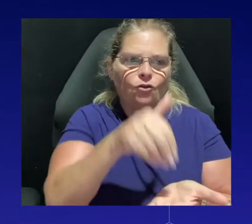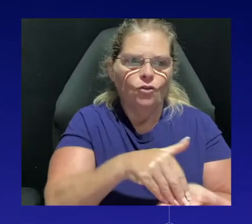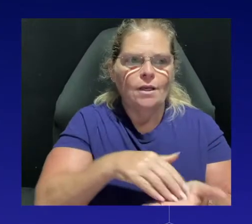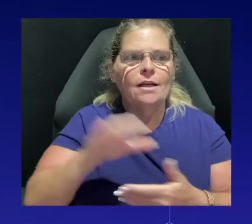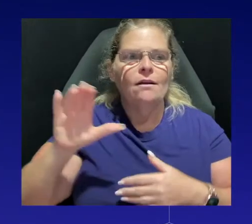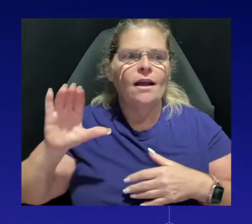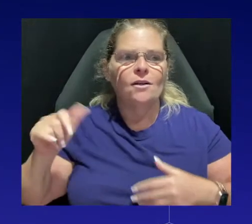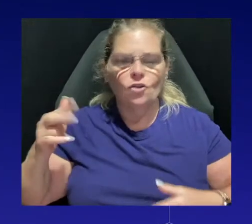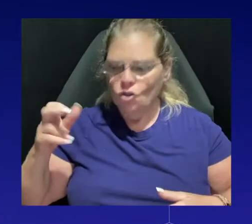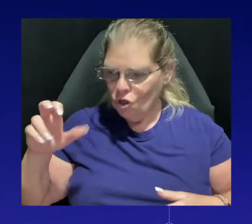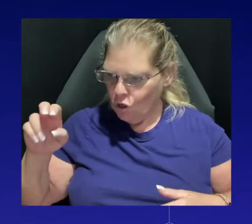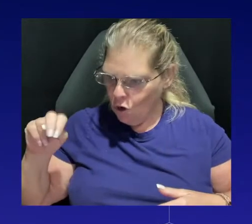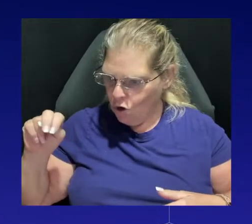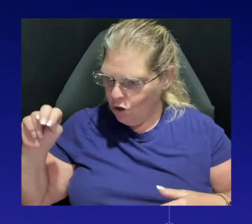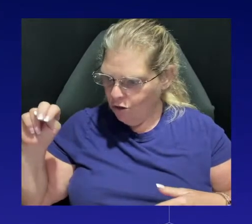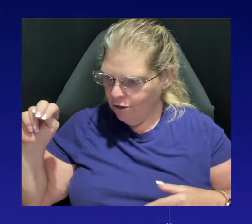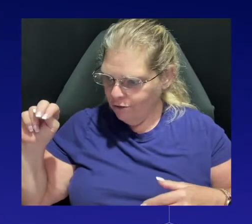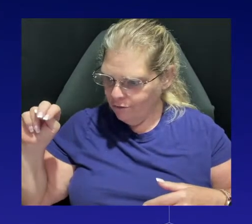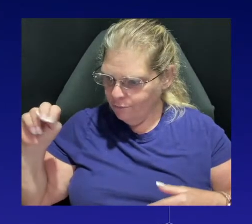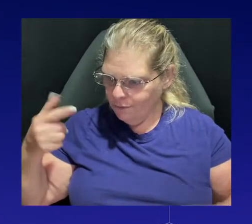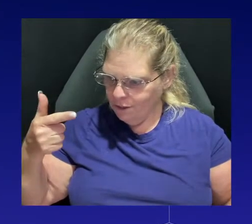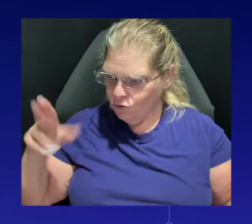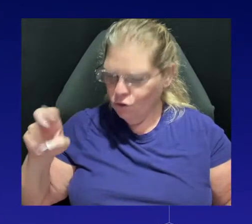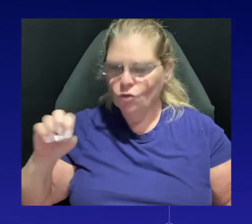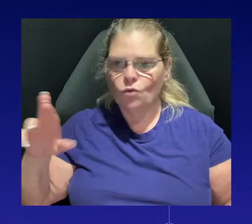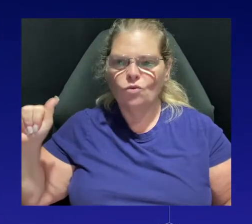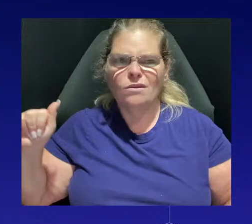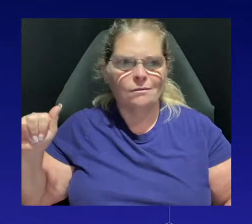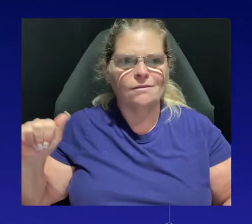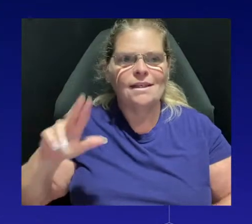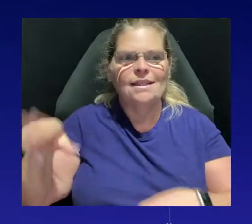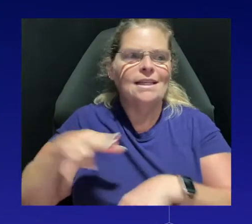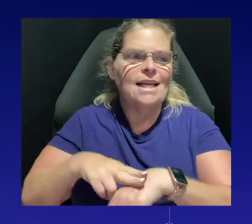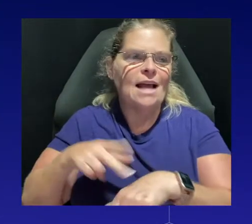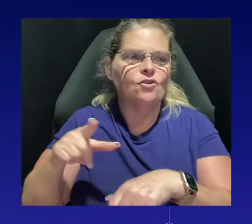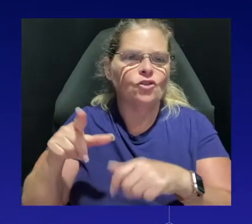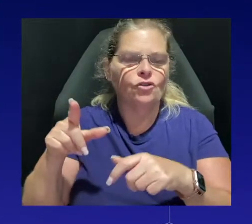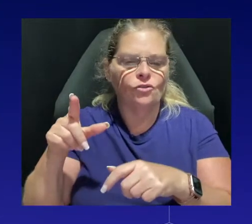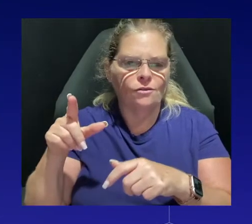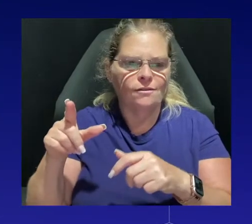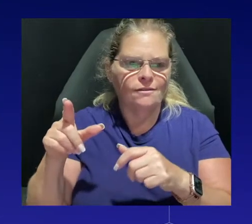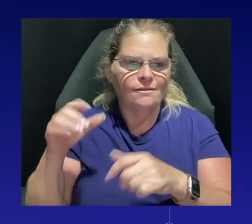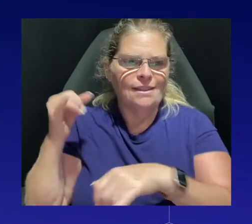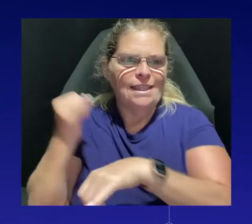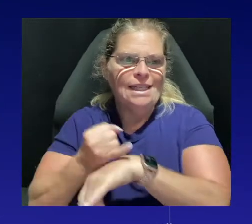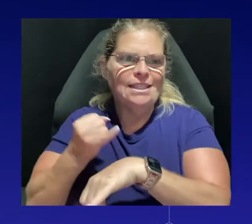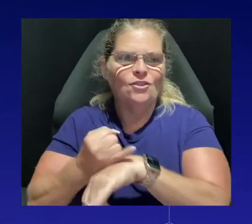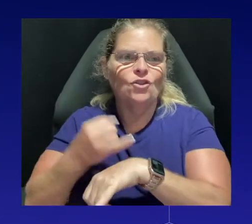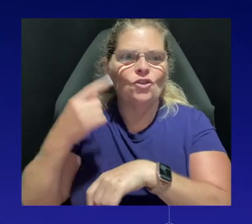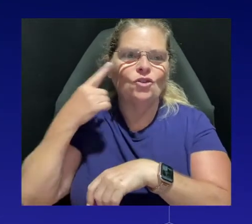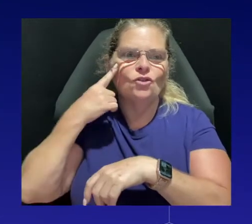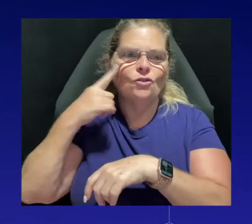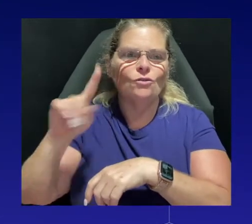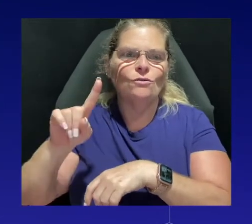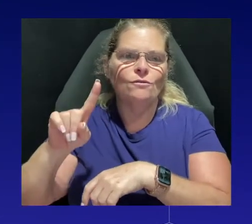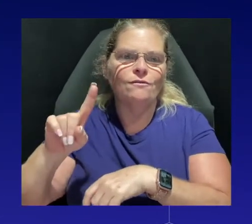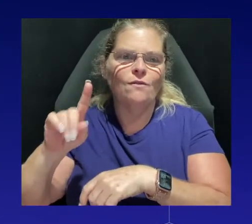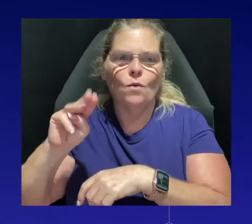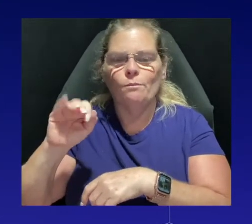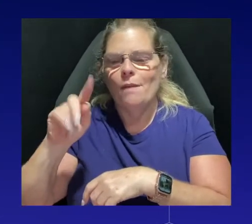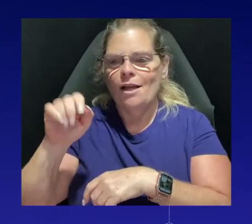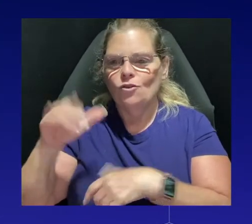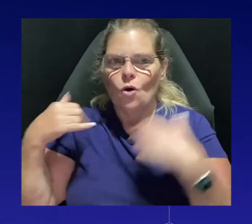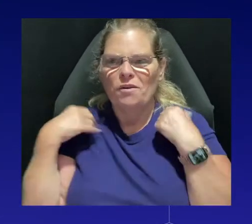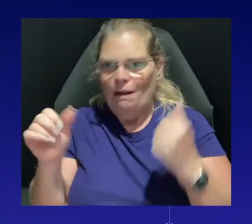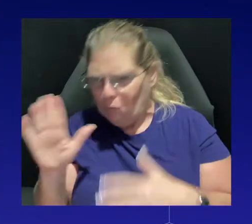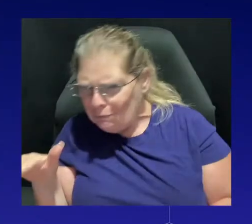National Institute on Minority Health and Health Disparities. Sorry about that. Thanks so much, Annabella. And I think it's